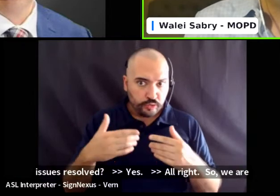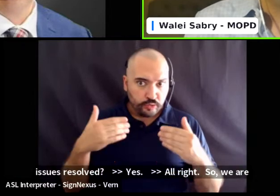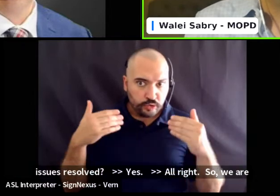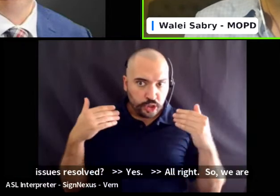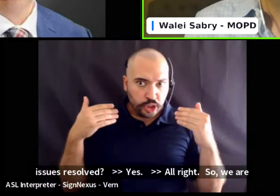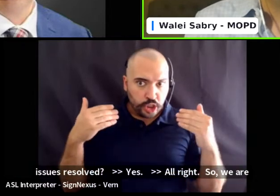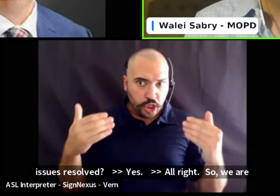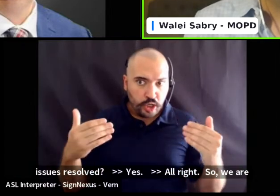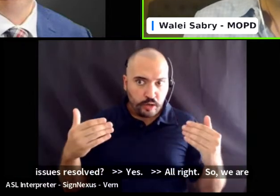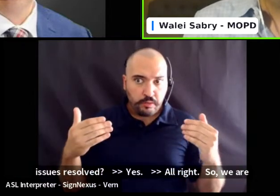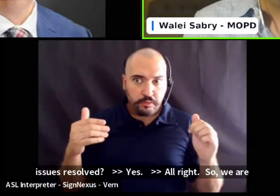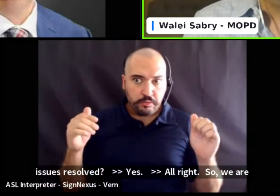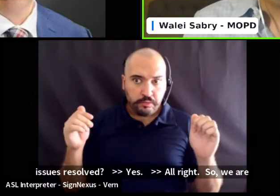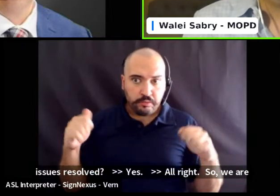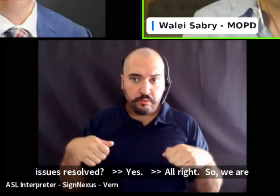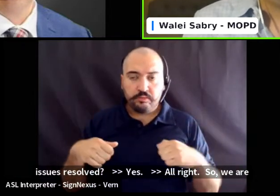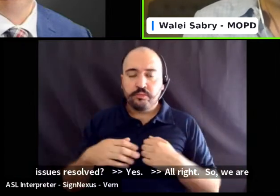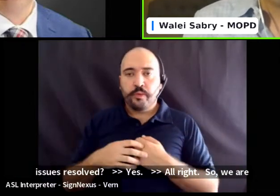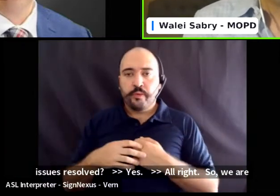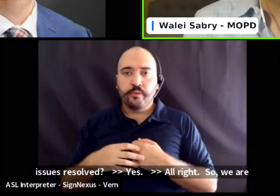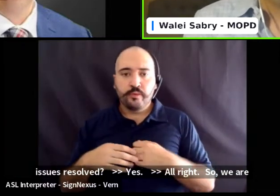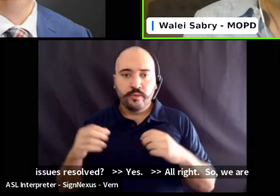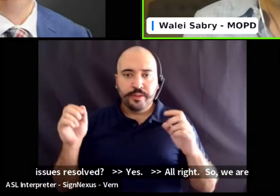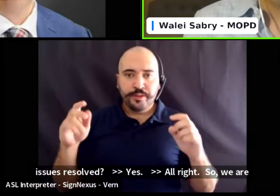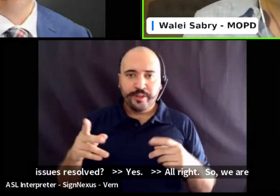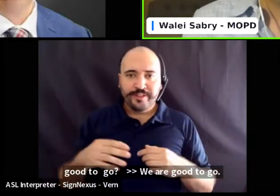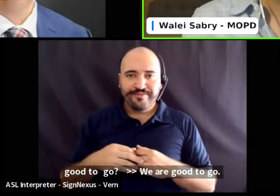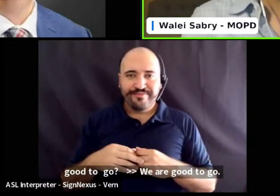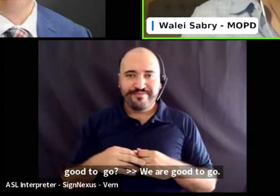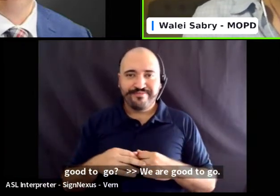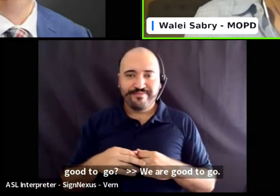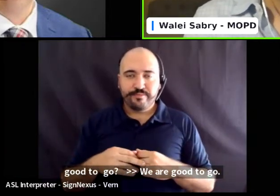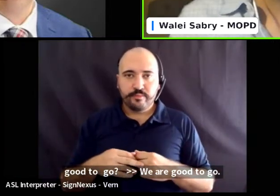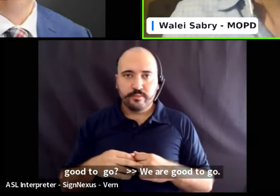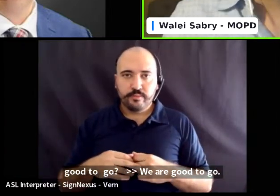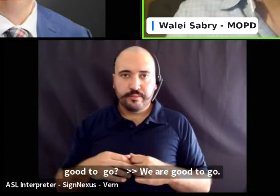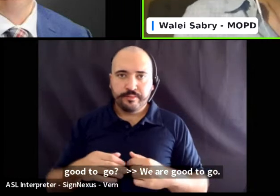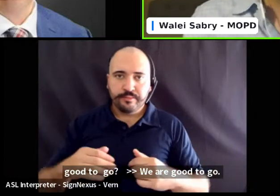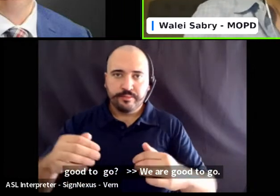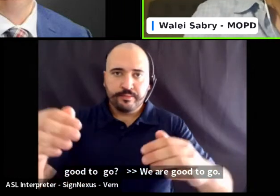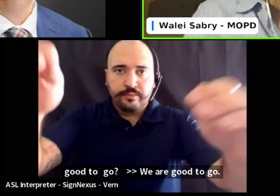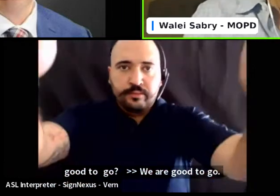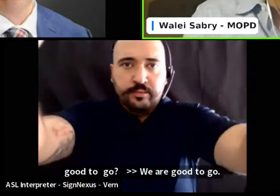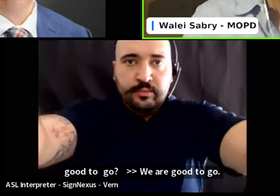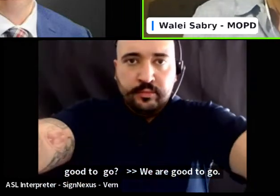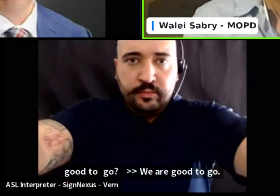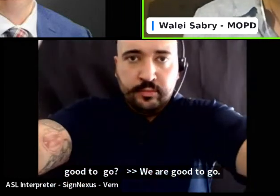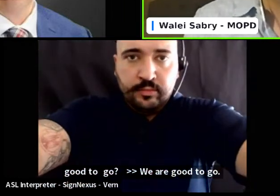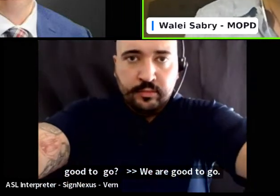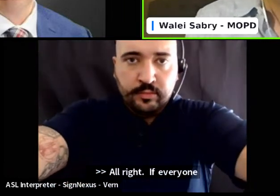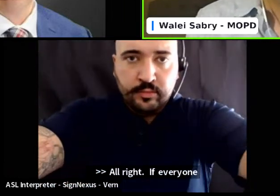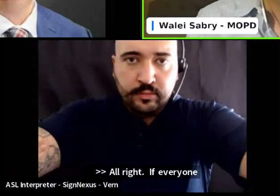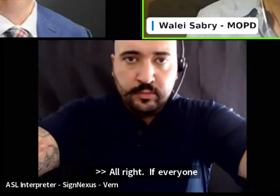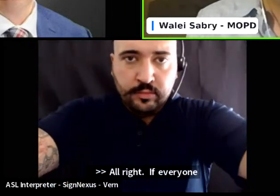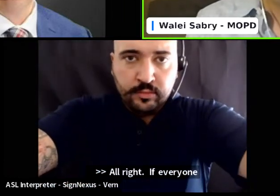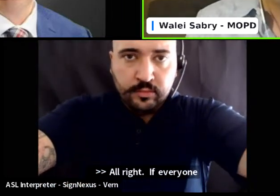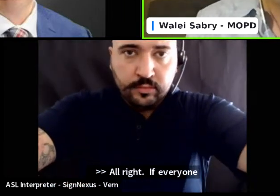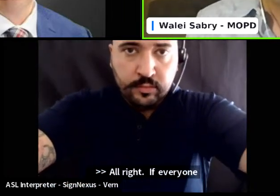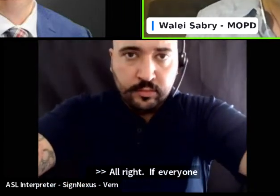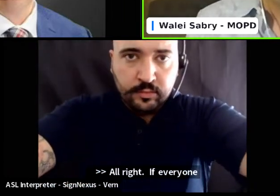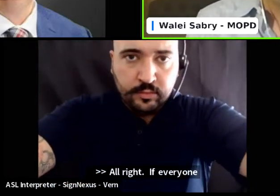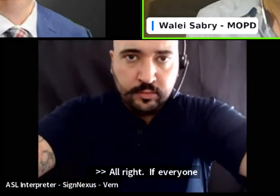to go. All right. If everyone can mute, then that would be